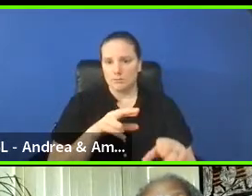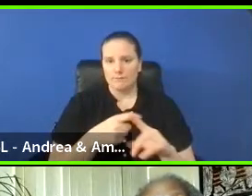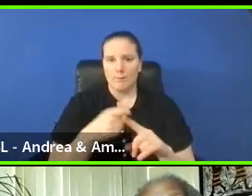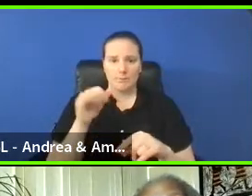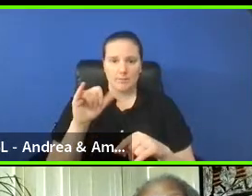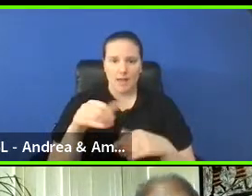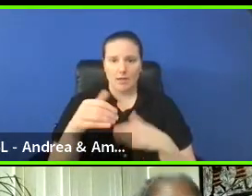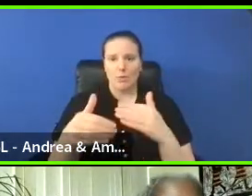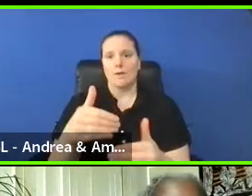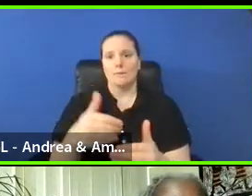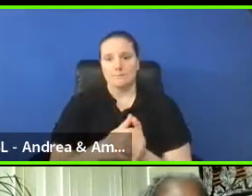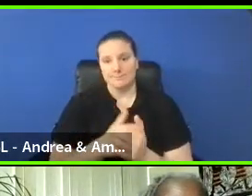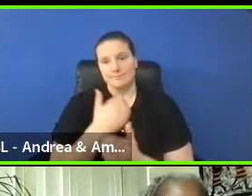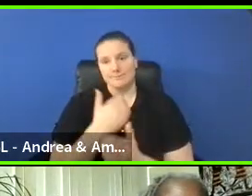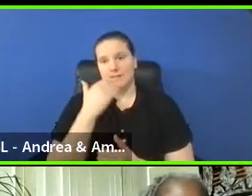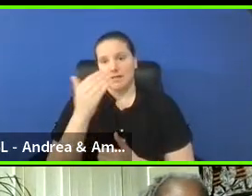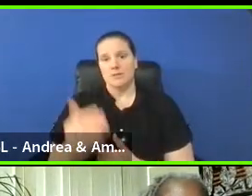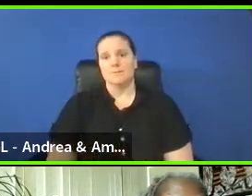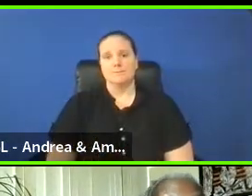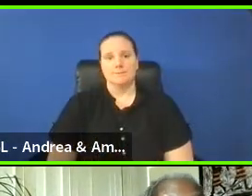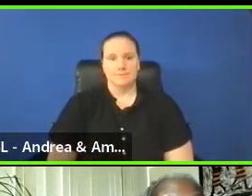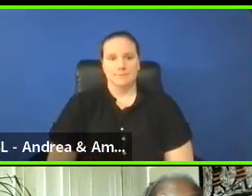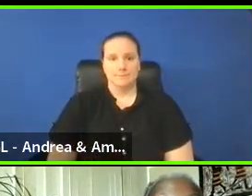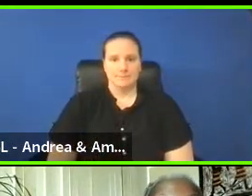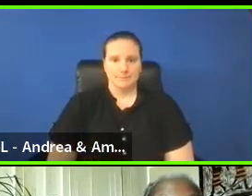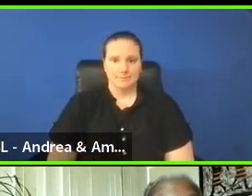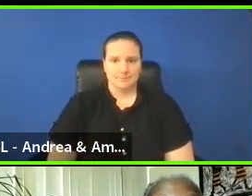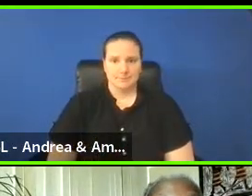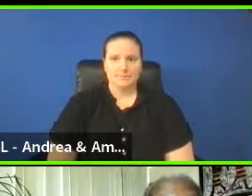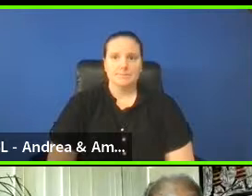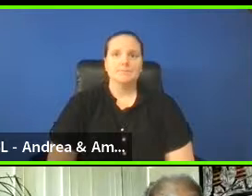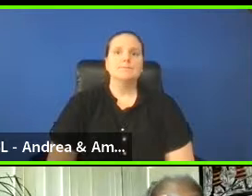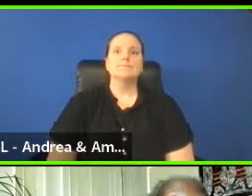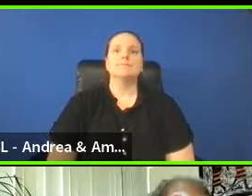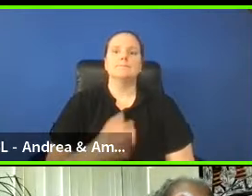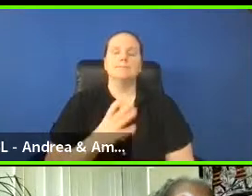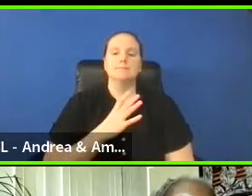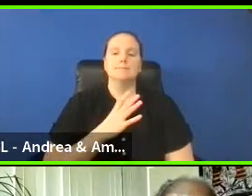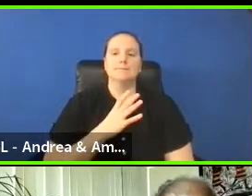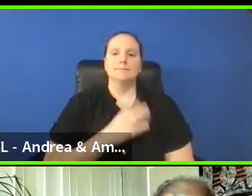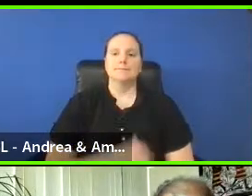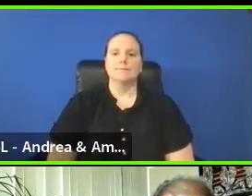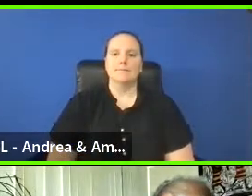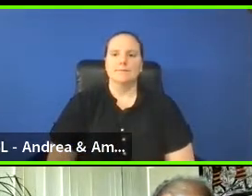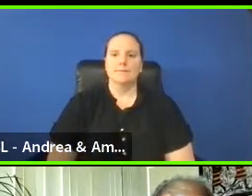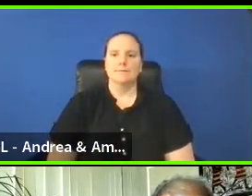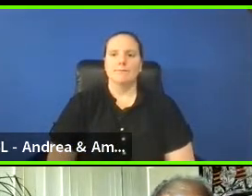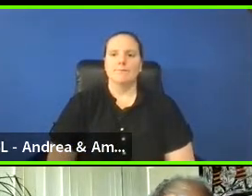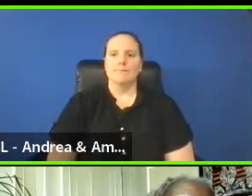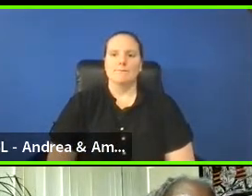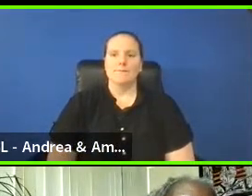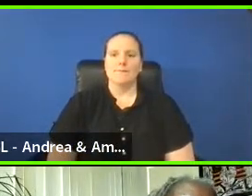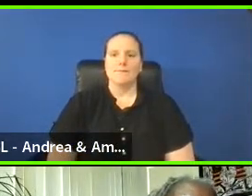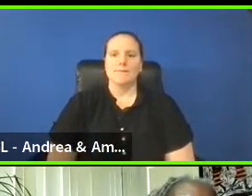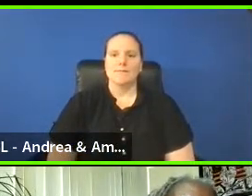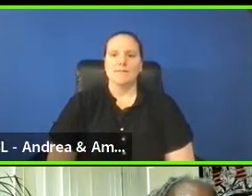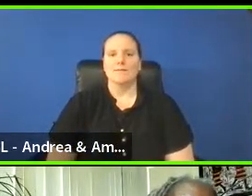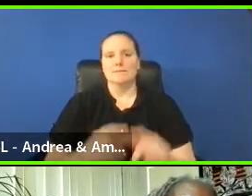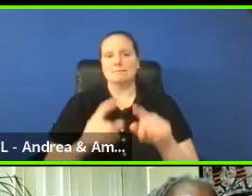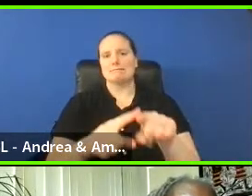round. Thank you. Thank you, Okay, Commissioner Hardesty. and I we have will a lean hand on raised, Brad I'm to sorry. tell us